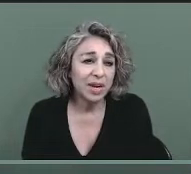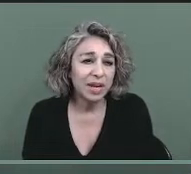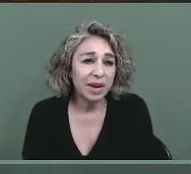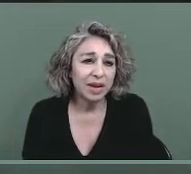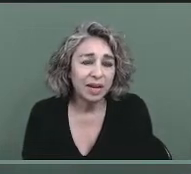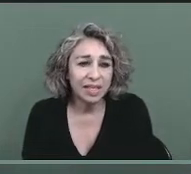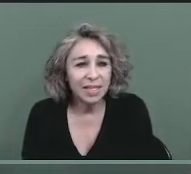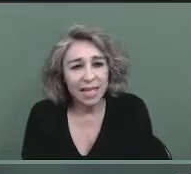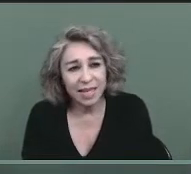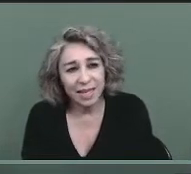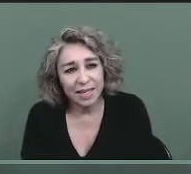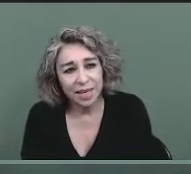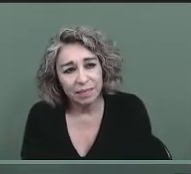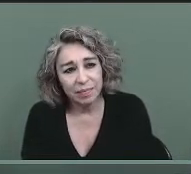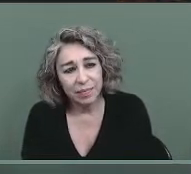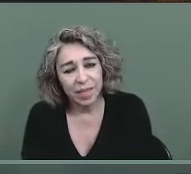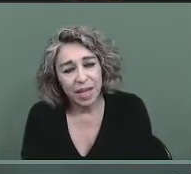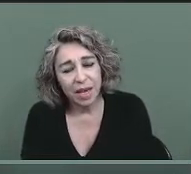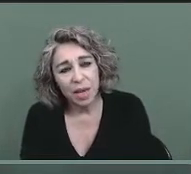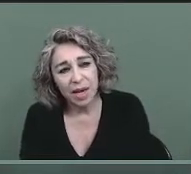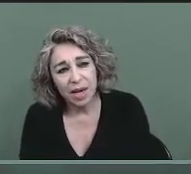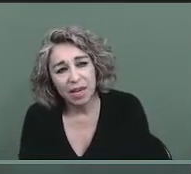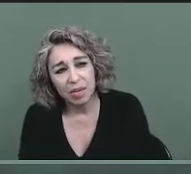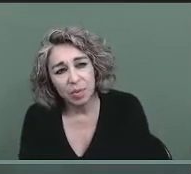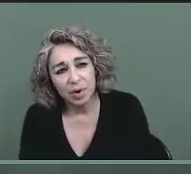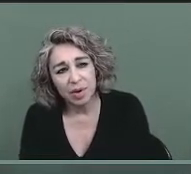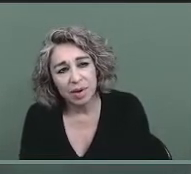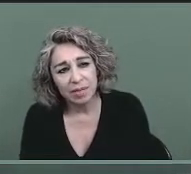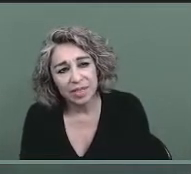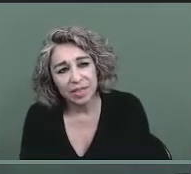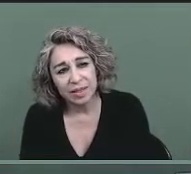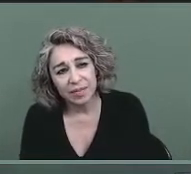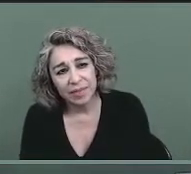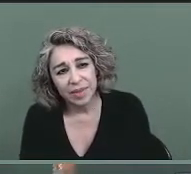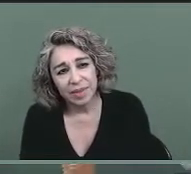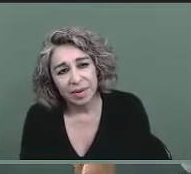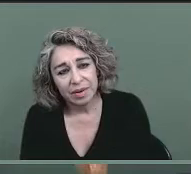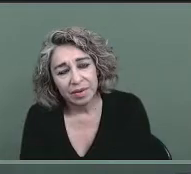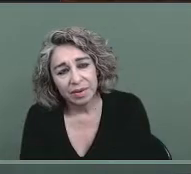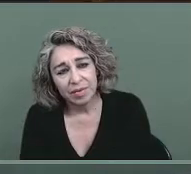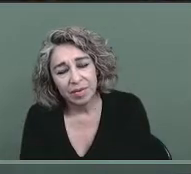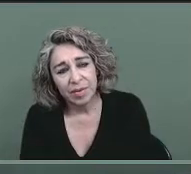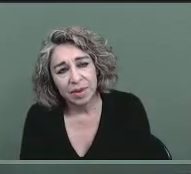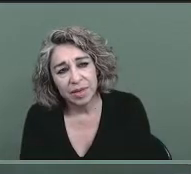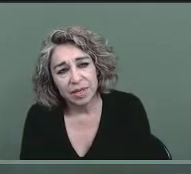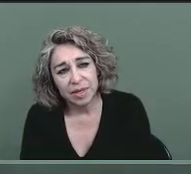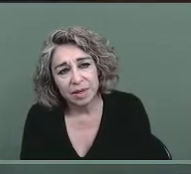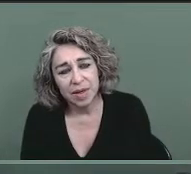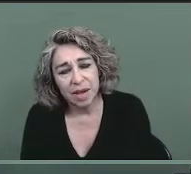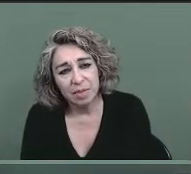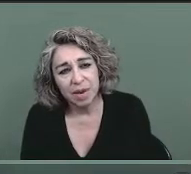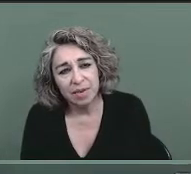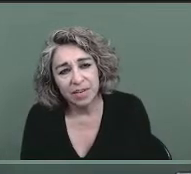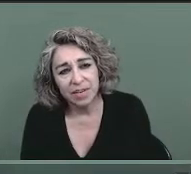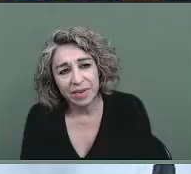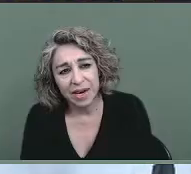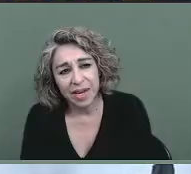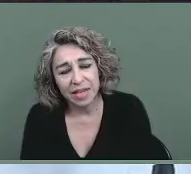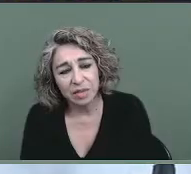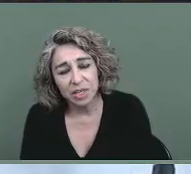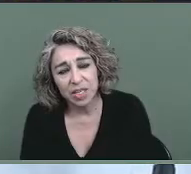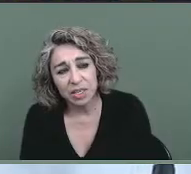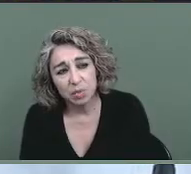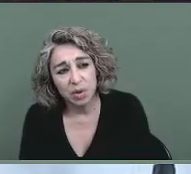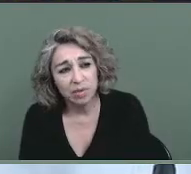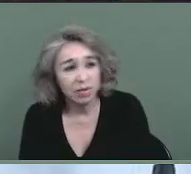was already existing at that time and we had other programs from the time of each area